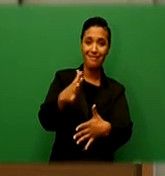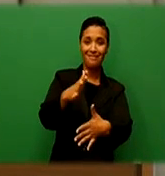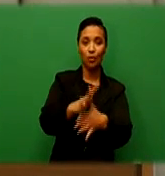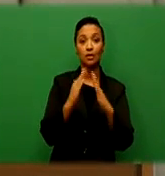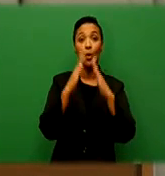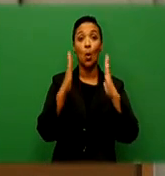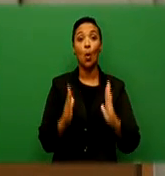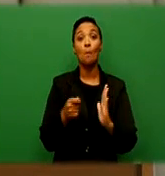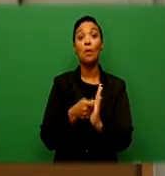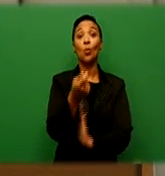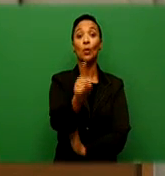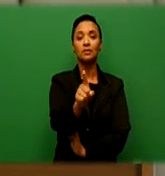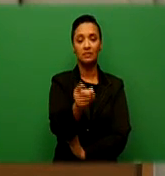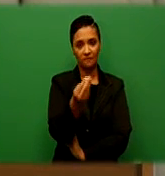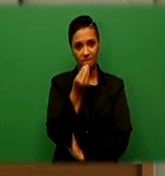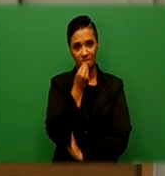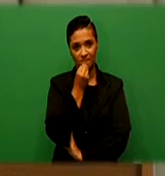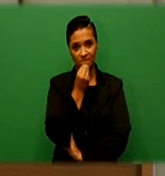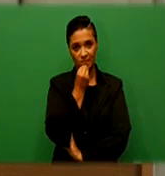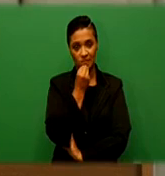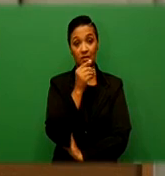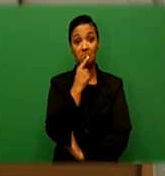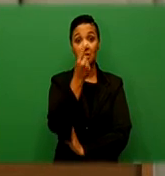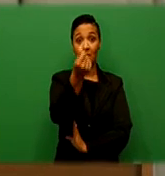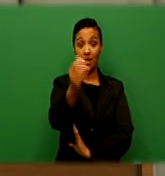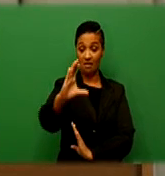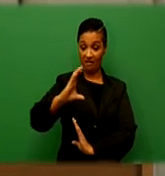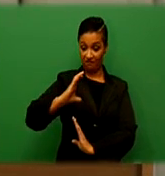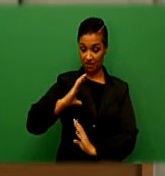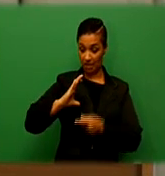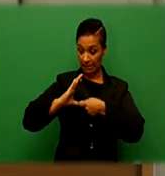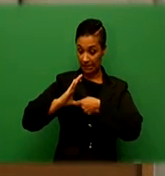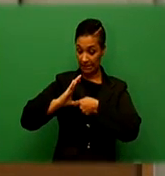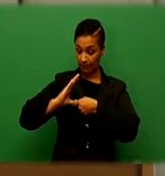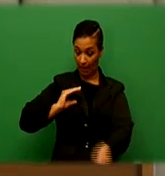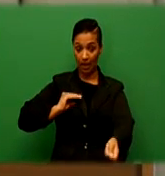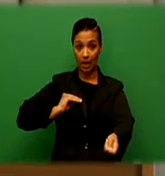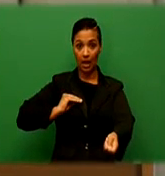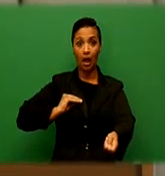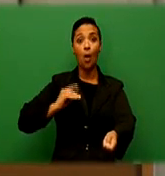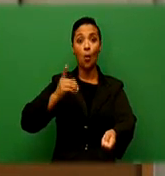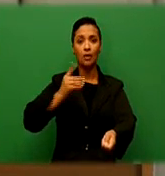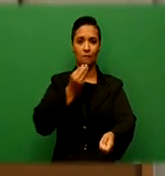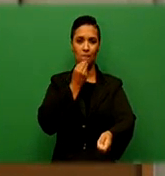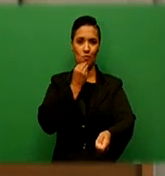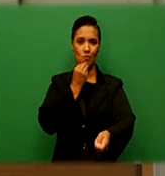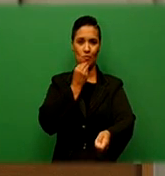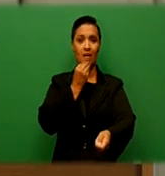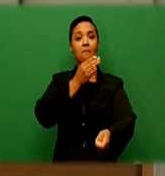A significant proportion of their income on food. So a rise in